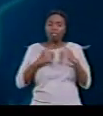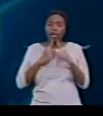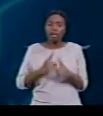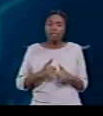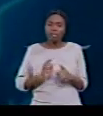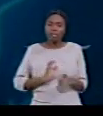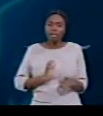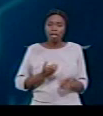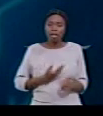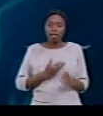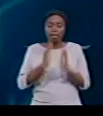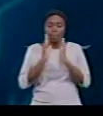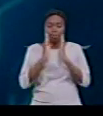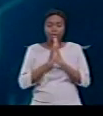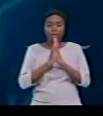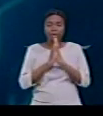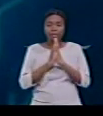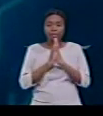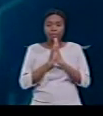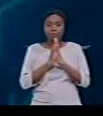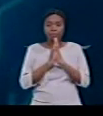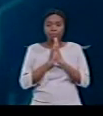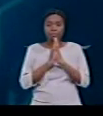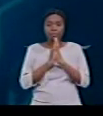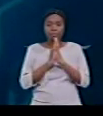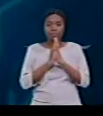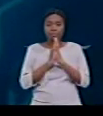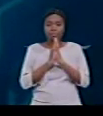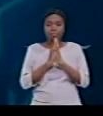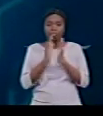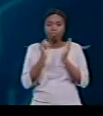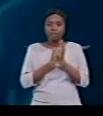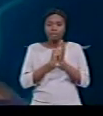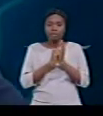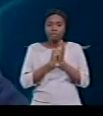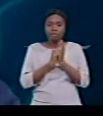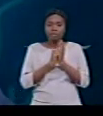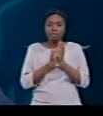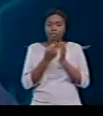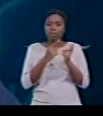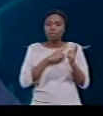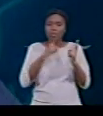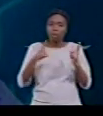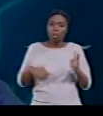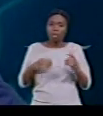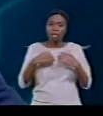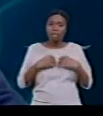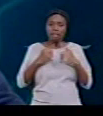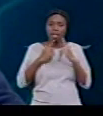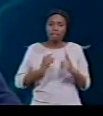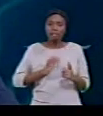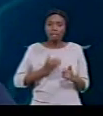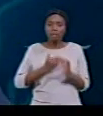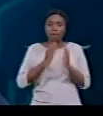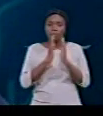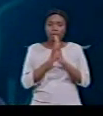our prayers. The Lord has answered our prayers in Jesus'